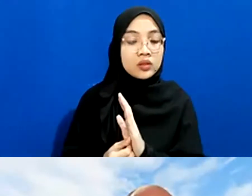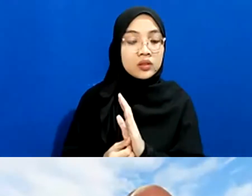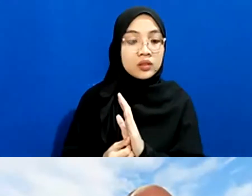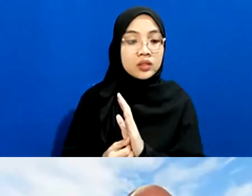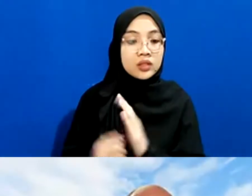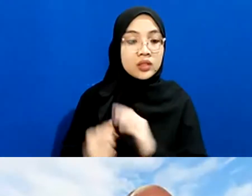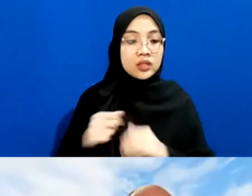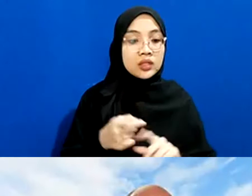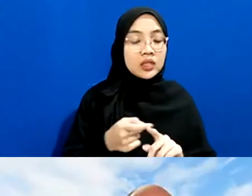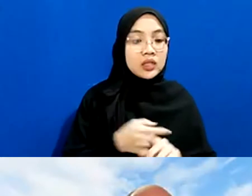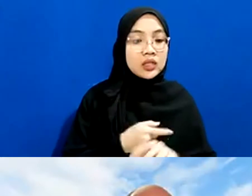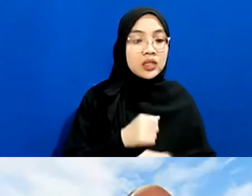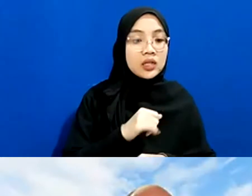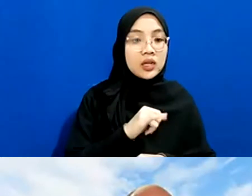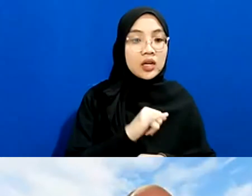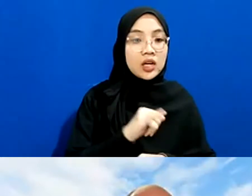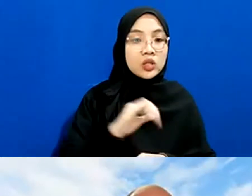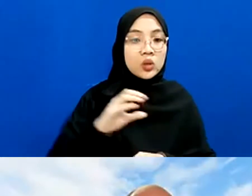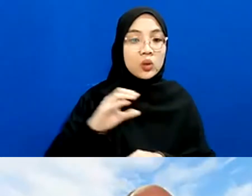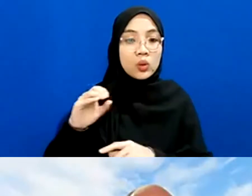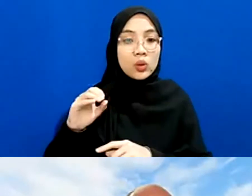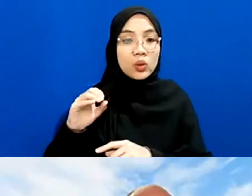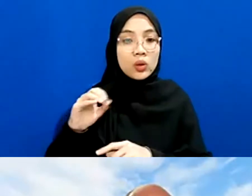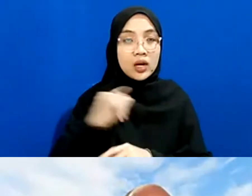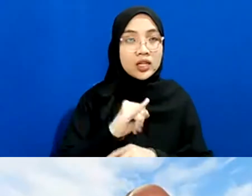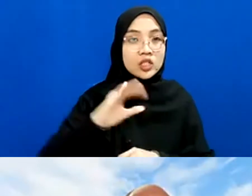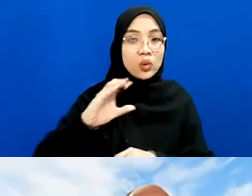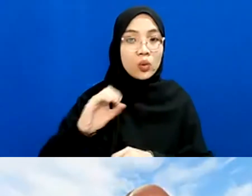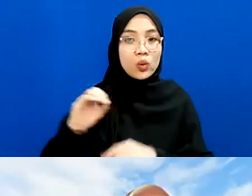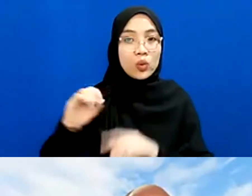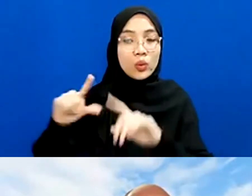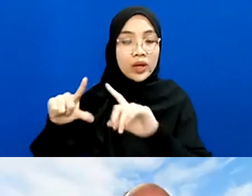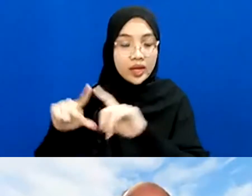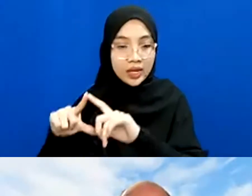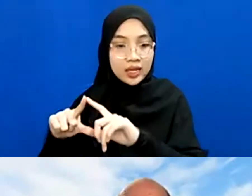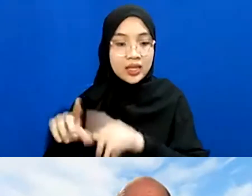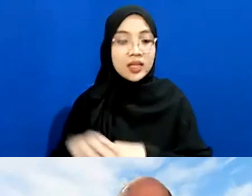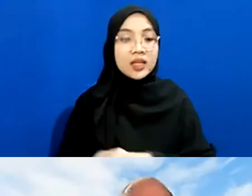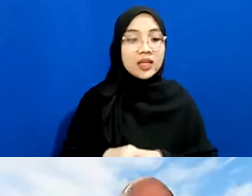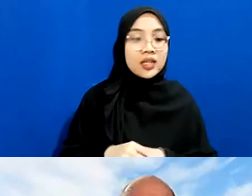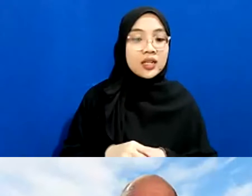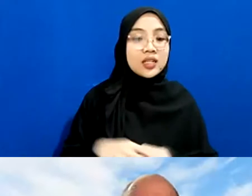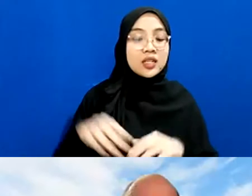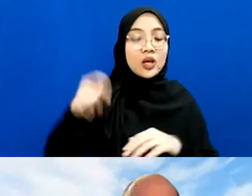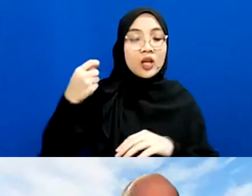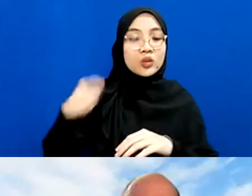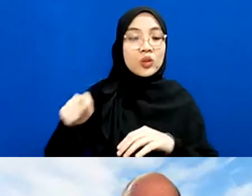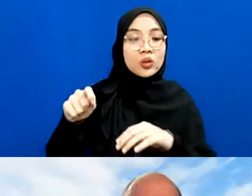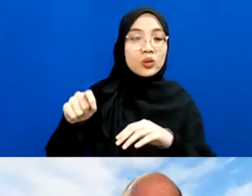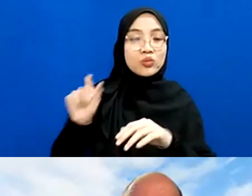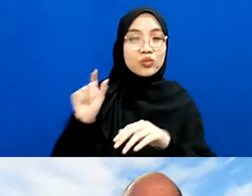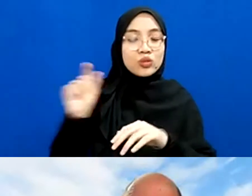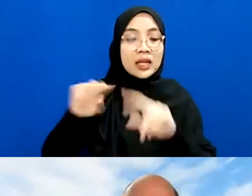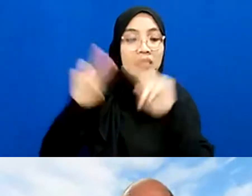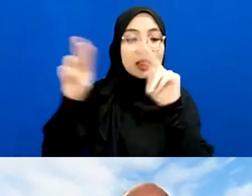OIA, Office of International Affairs. Sorry, this is many part of the university things.